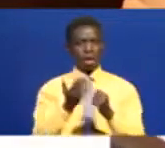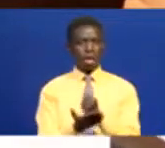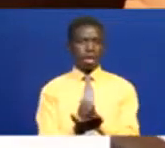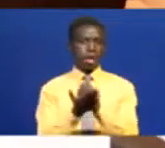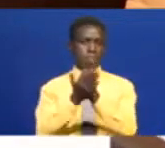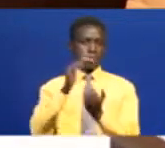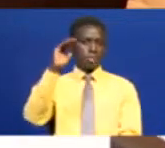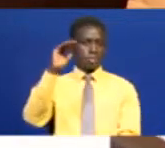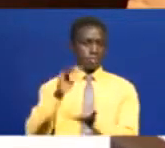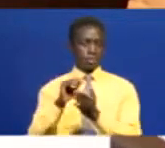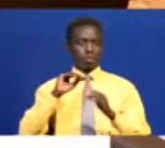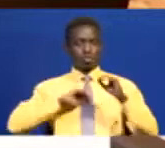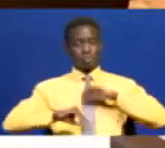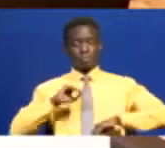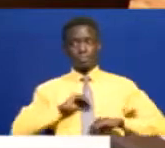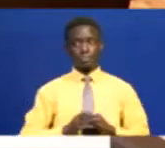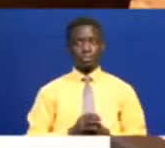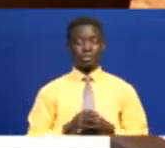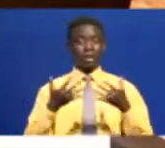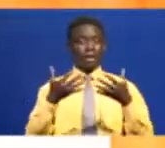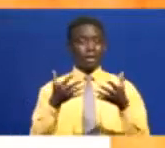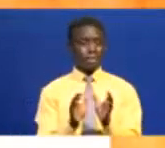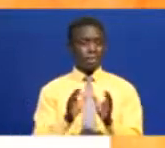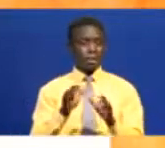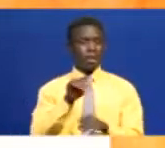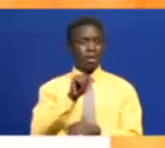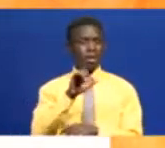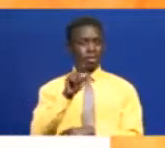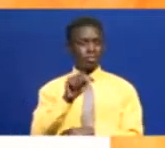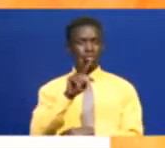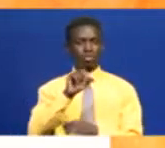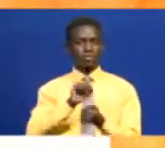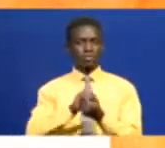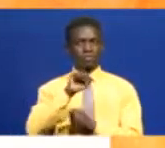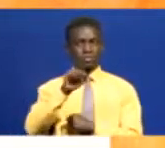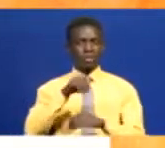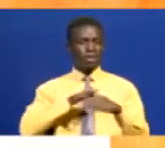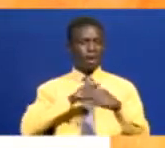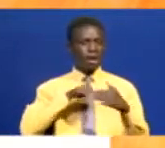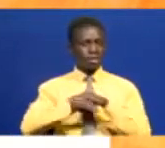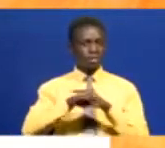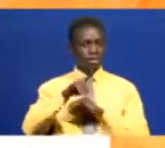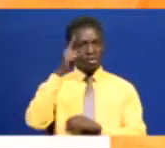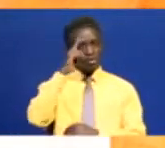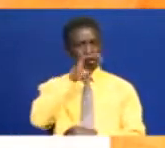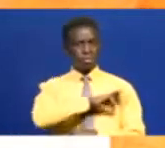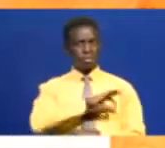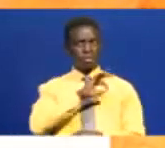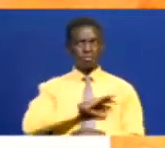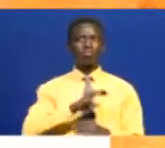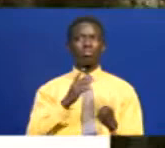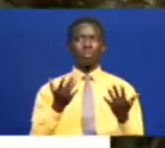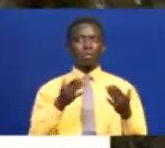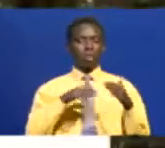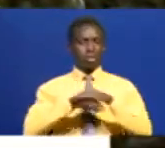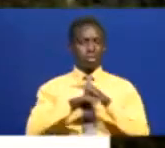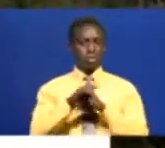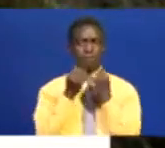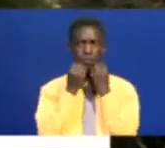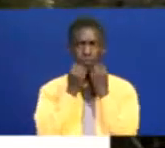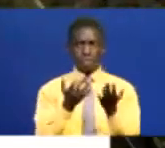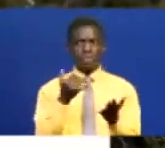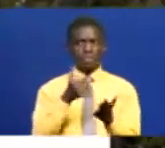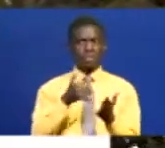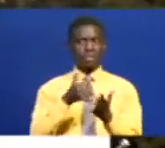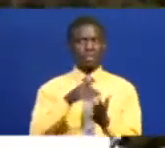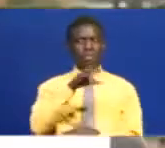The Companies Act of 2015 limits access of beneficial ownership information to five authorities, including the Directorate of